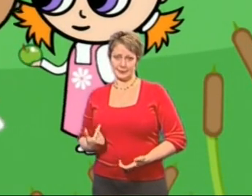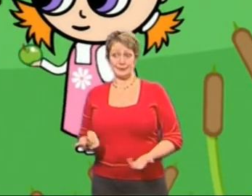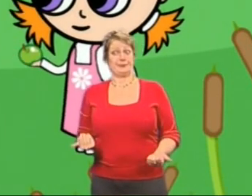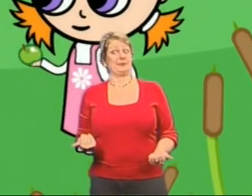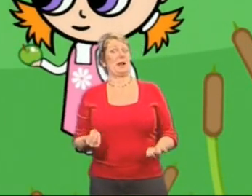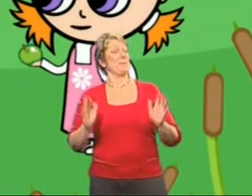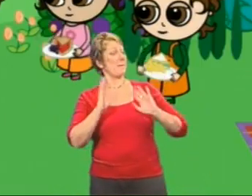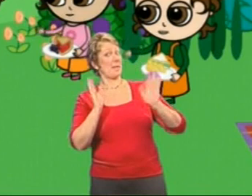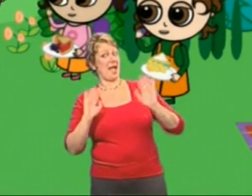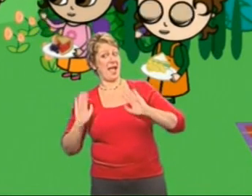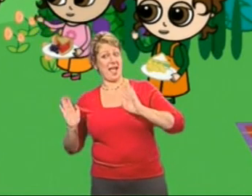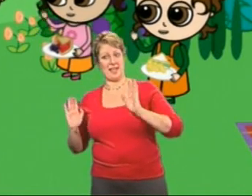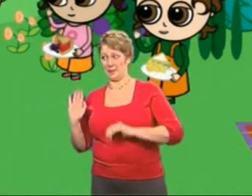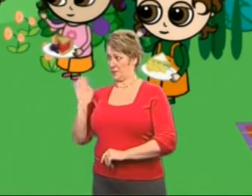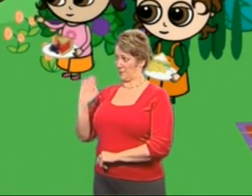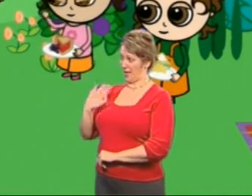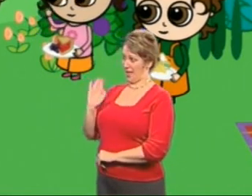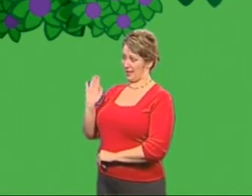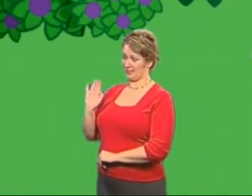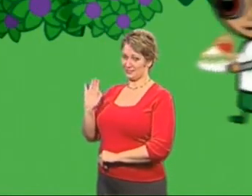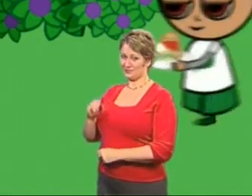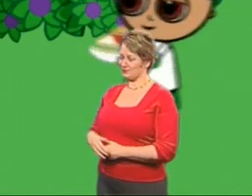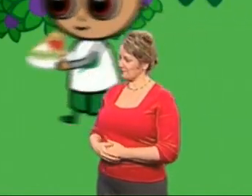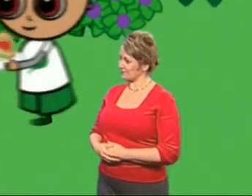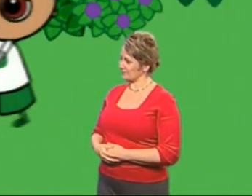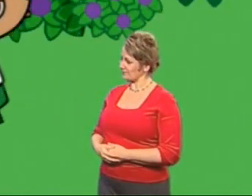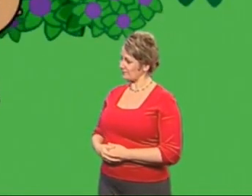Bye, everyone. Bye.